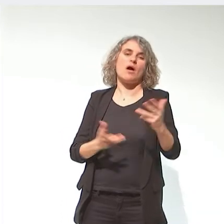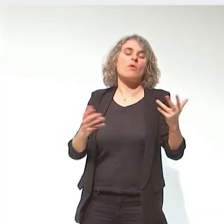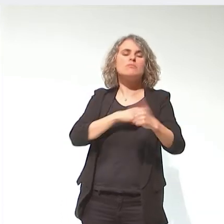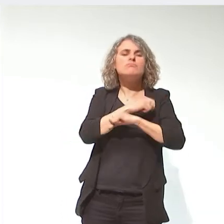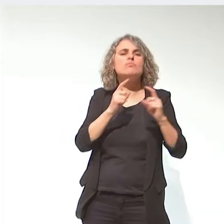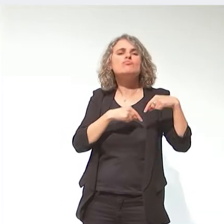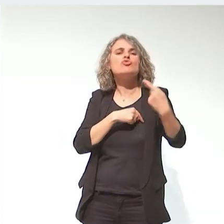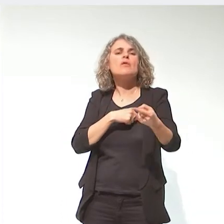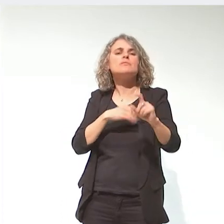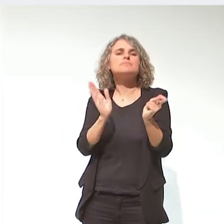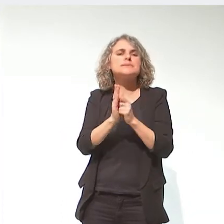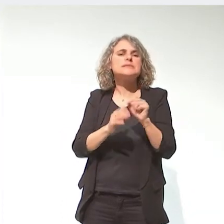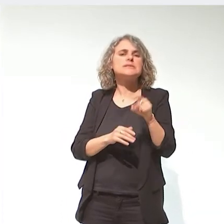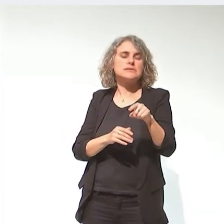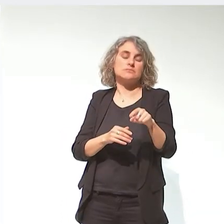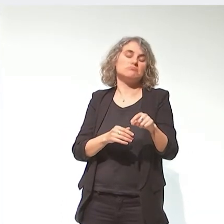will next week will be